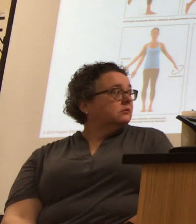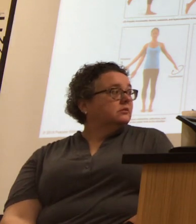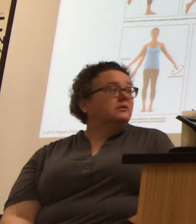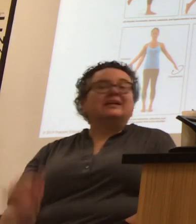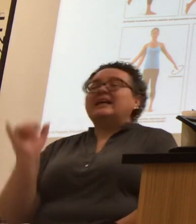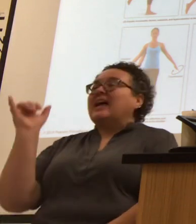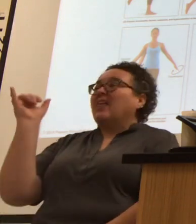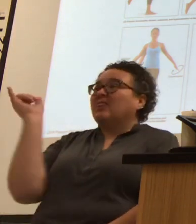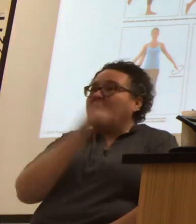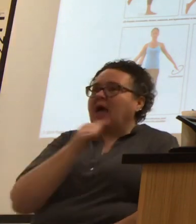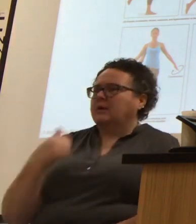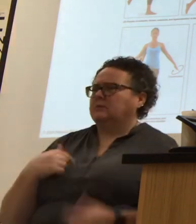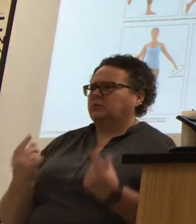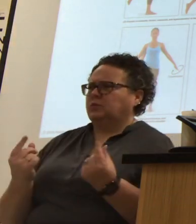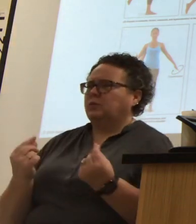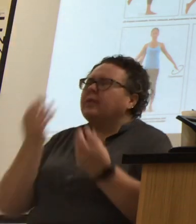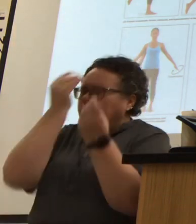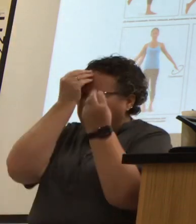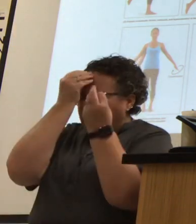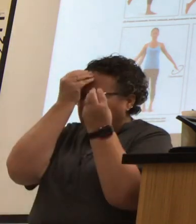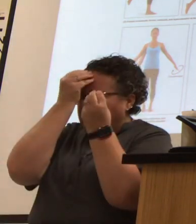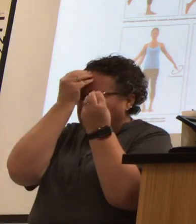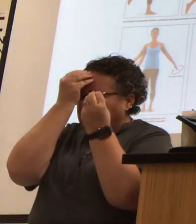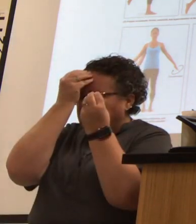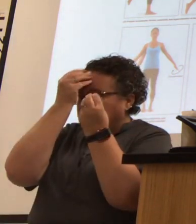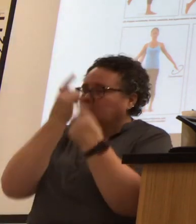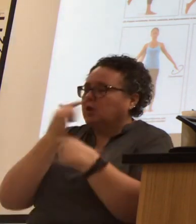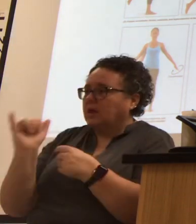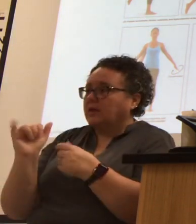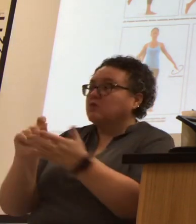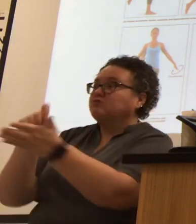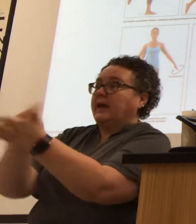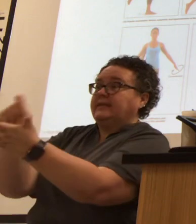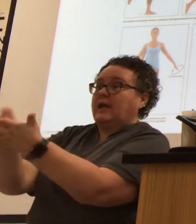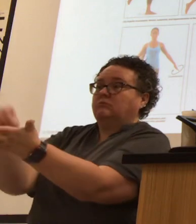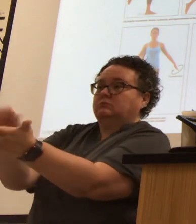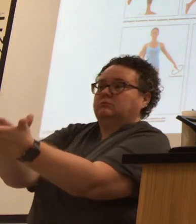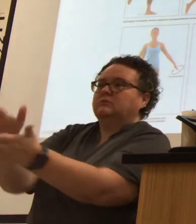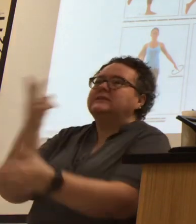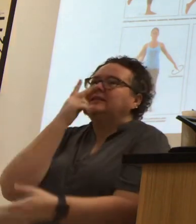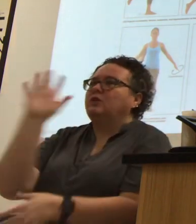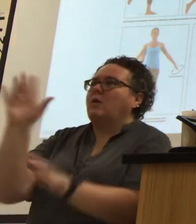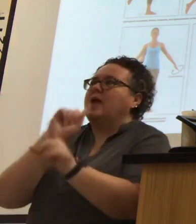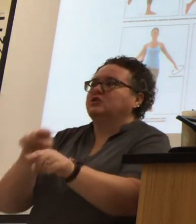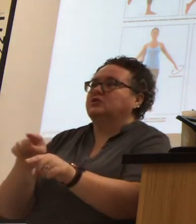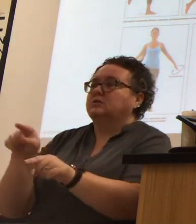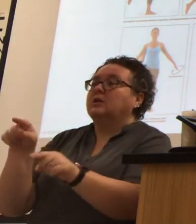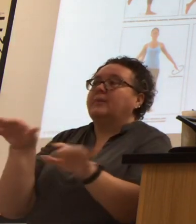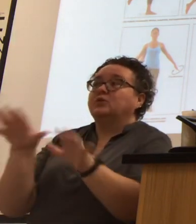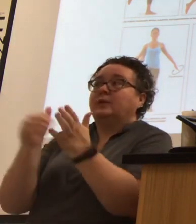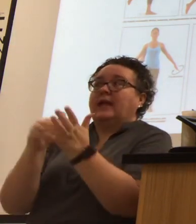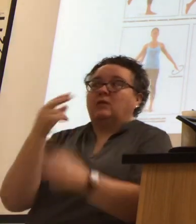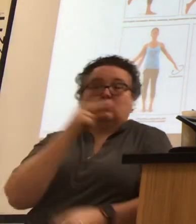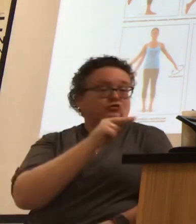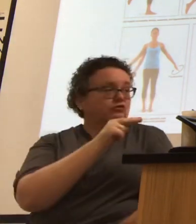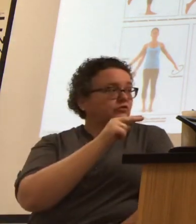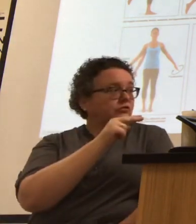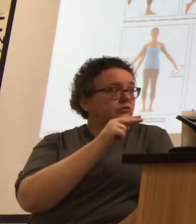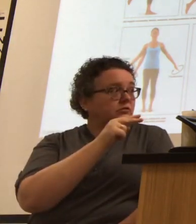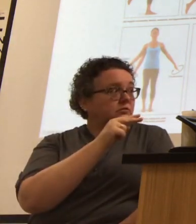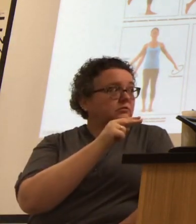That. What did I do? Just think about it. Write it down right now and see what you get. I'll do it one more time.